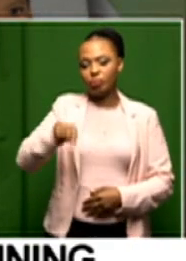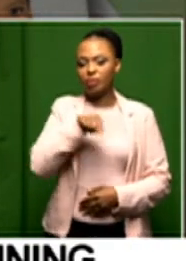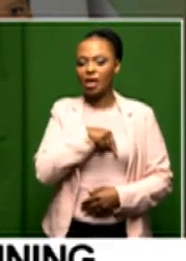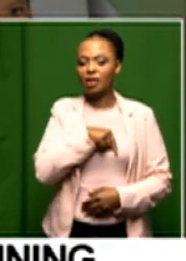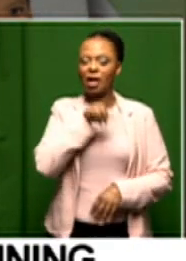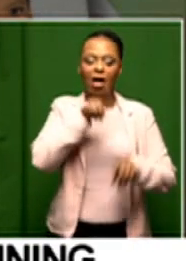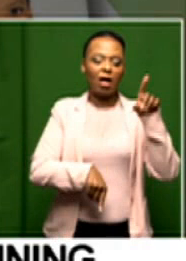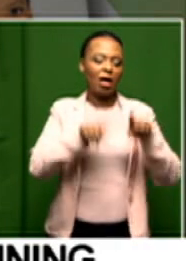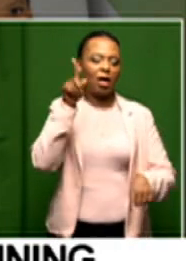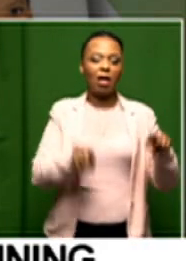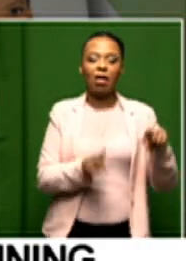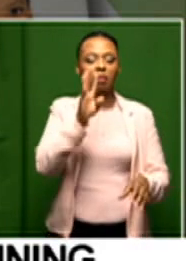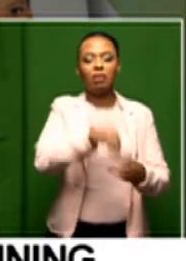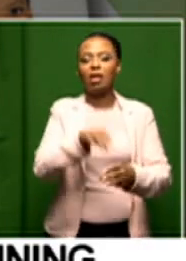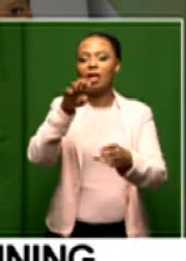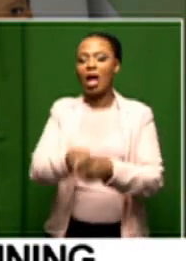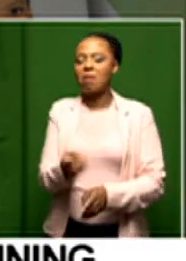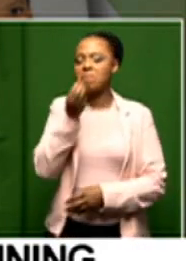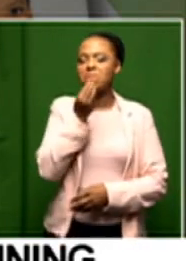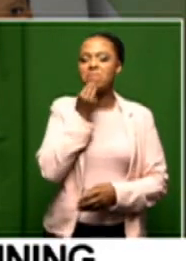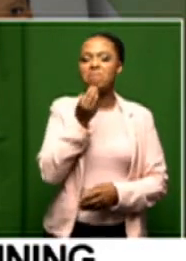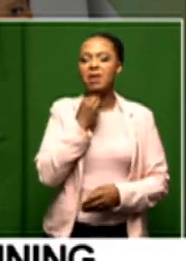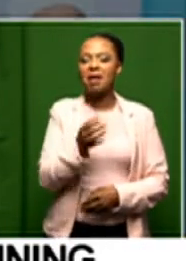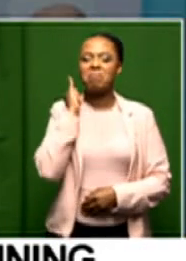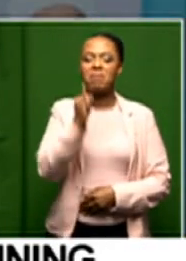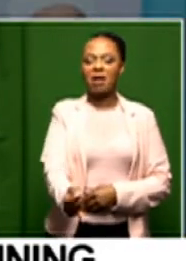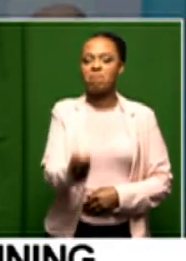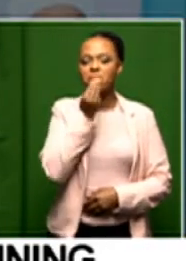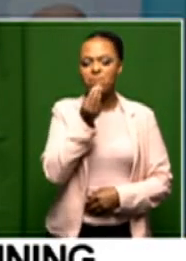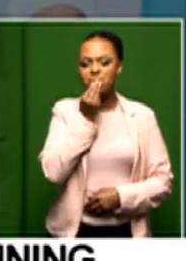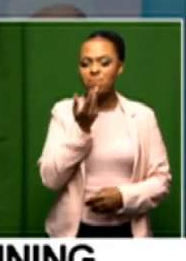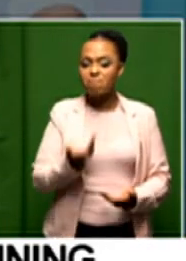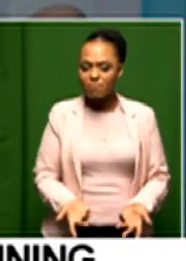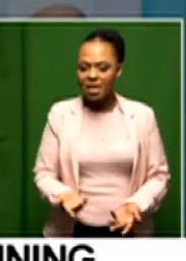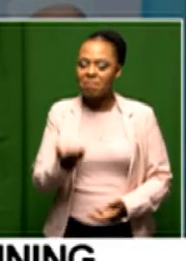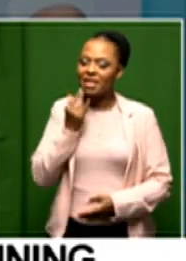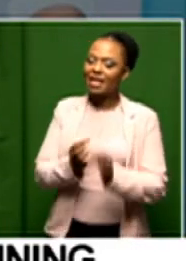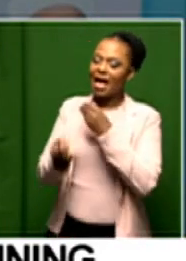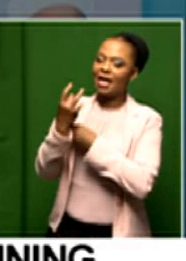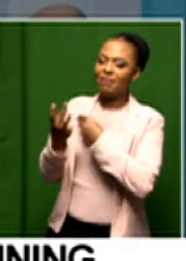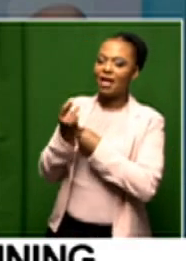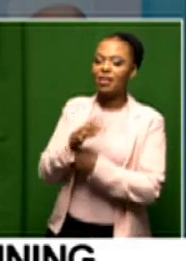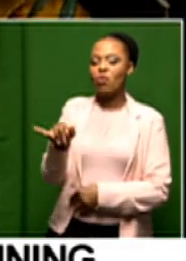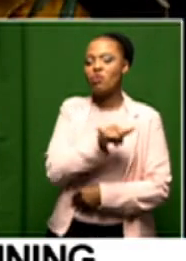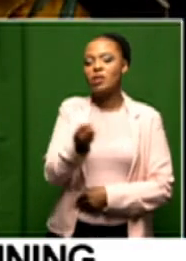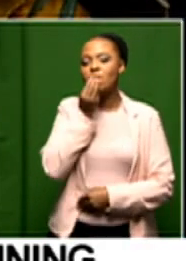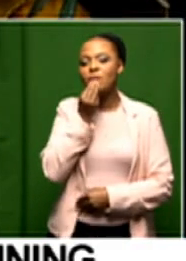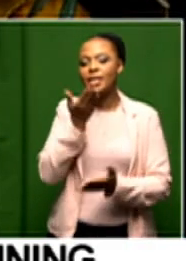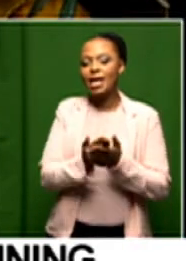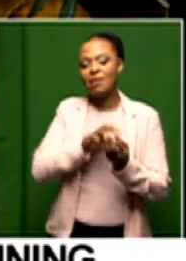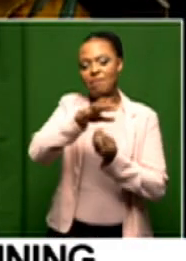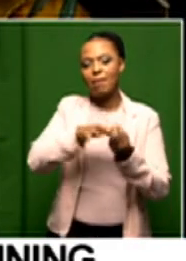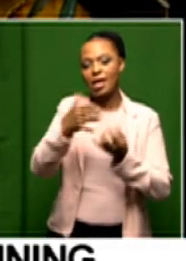in all sorts of unhealthy food. Take us through some of the exciting, healthy, but delicious dishes that family can actually